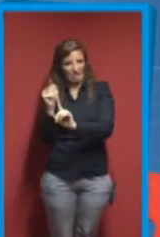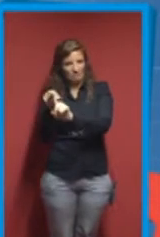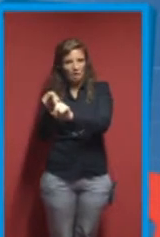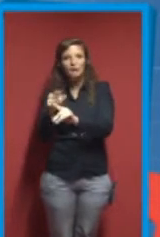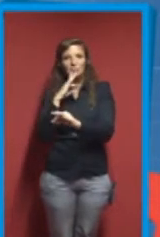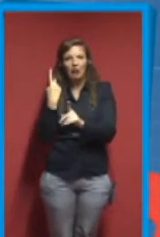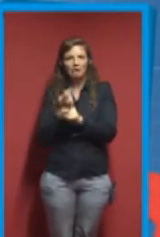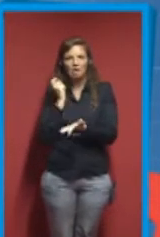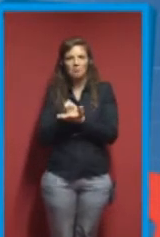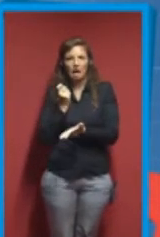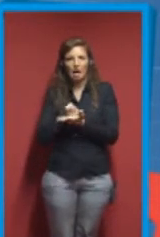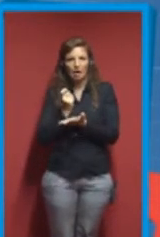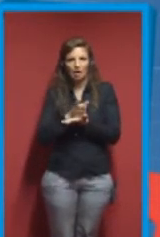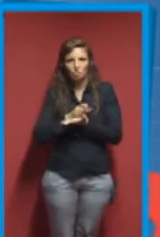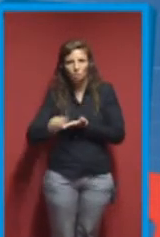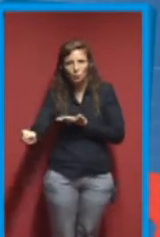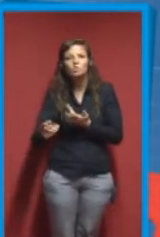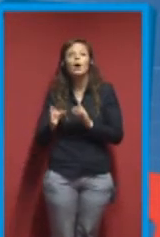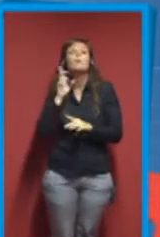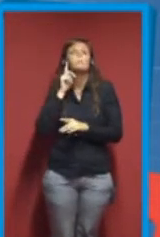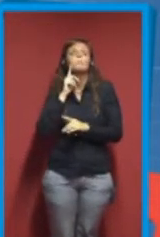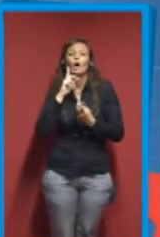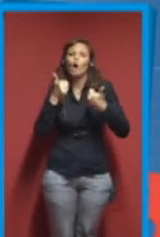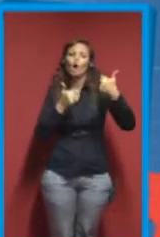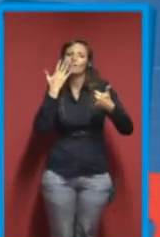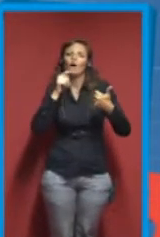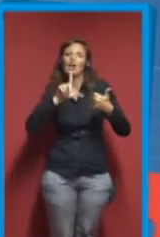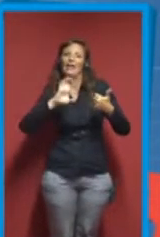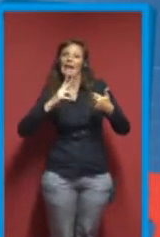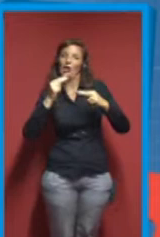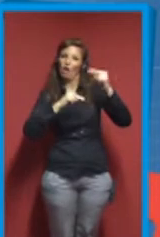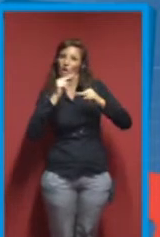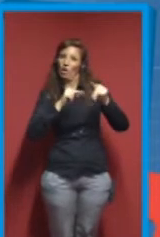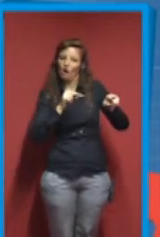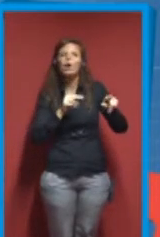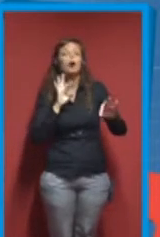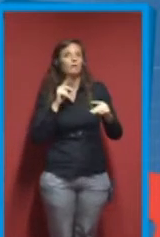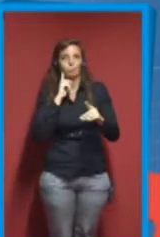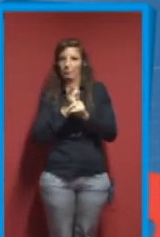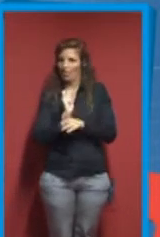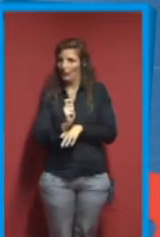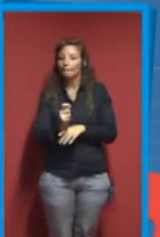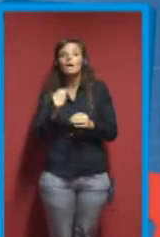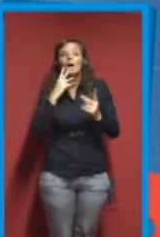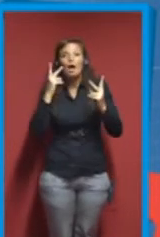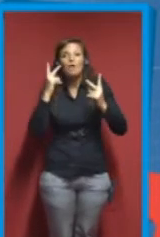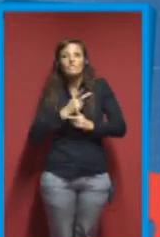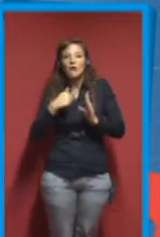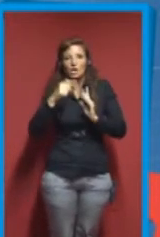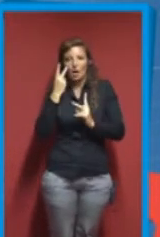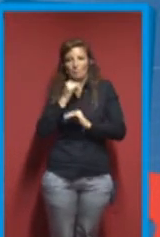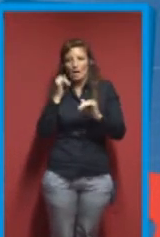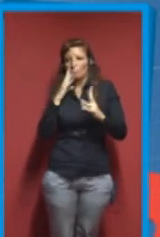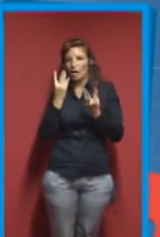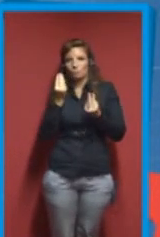by, whoever. And so you don't normally see startups and individuals and makers and small companies